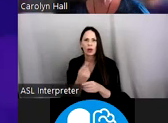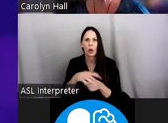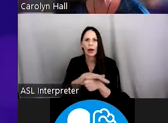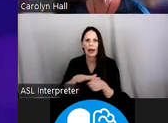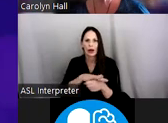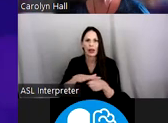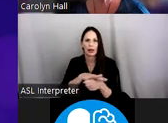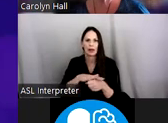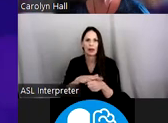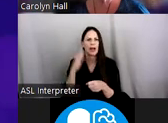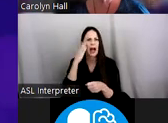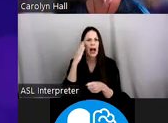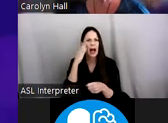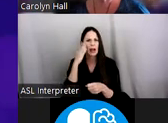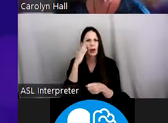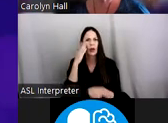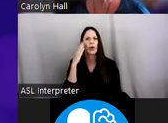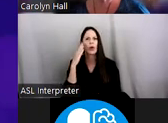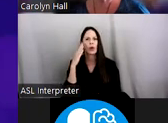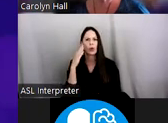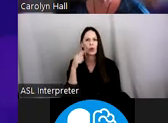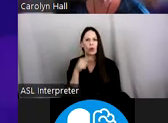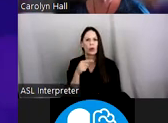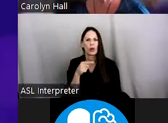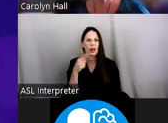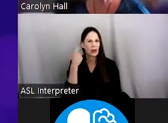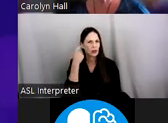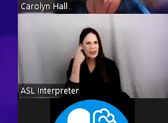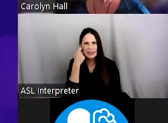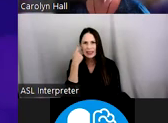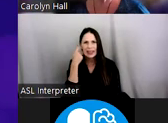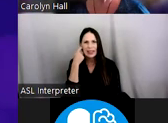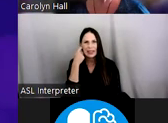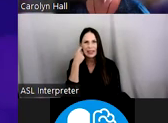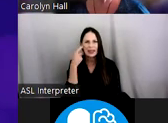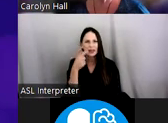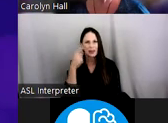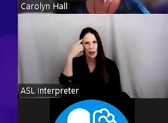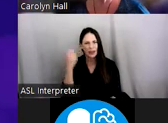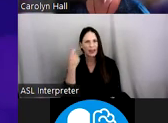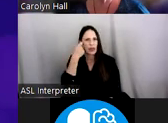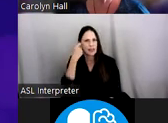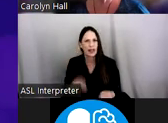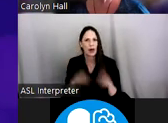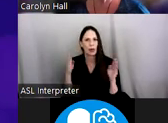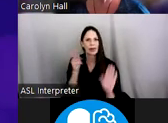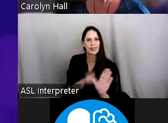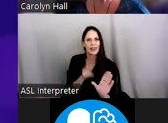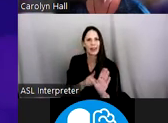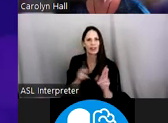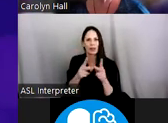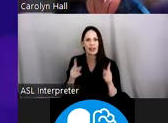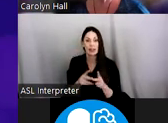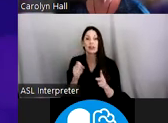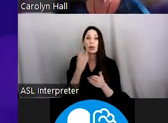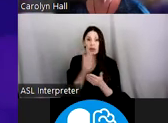just recently opened their own psychiatric facility. So we have been getting some clients that are